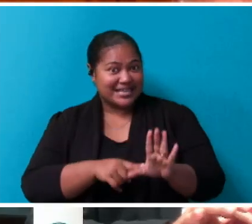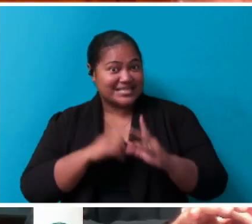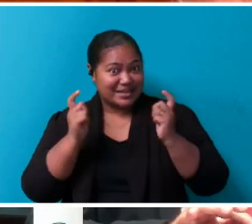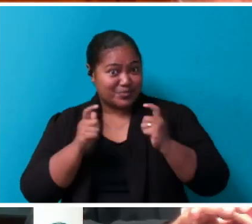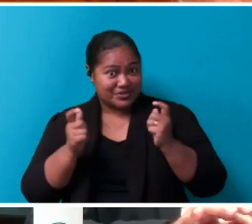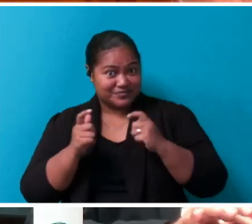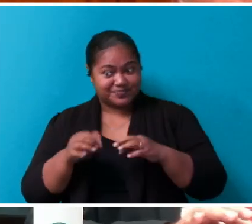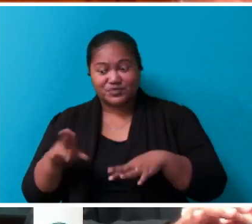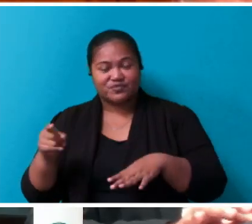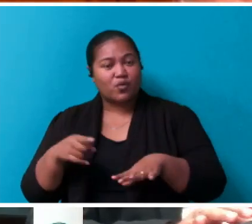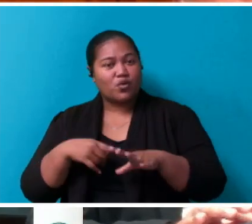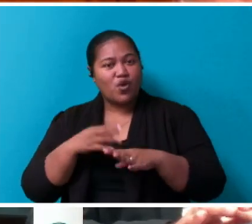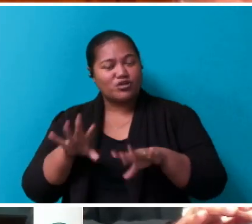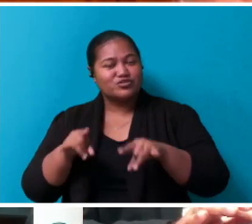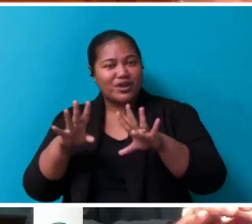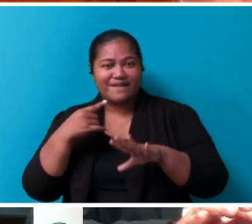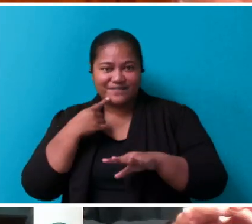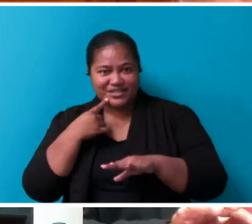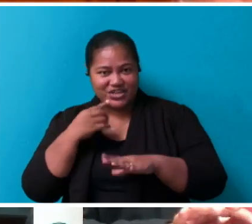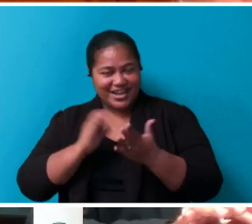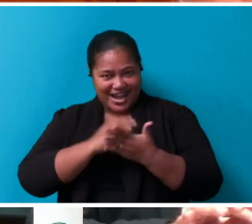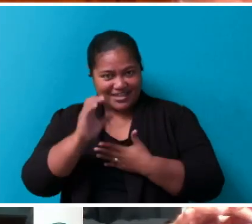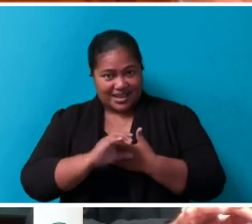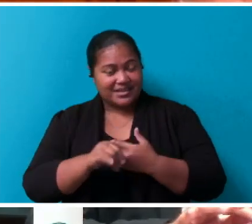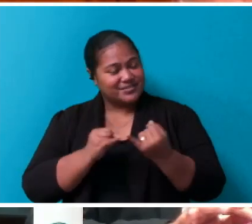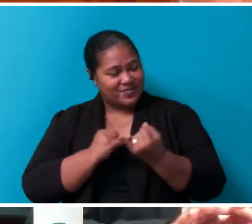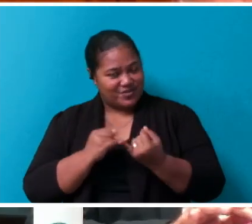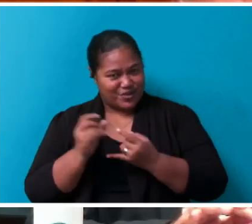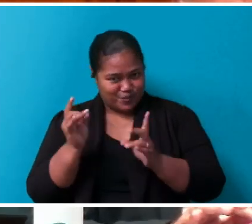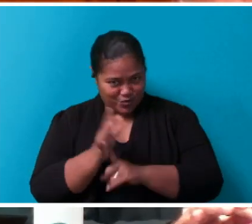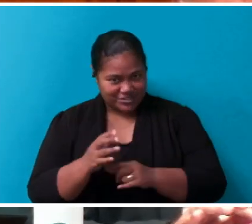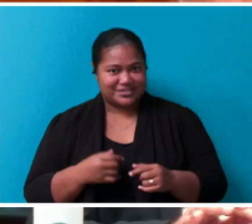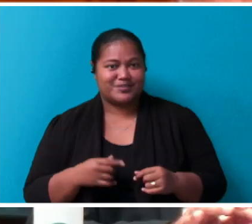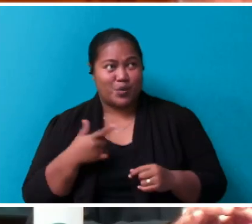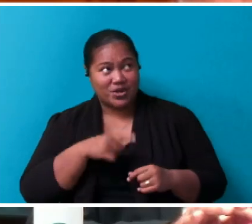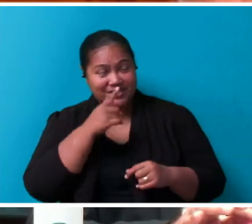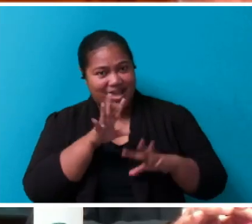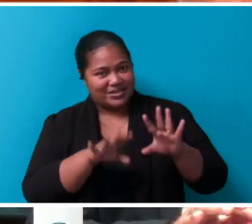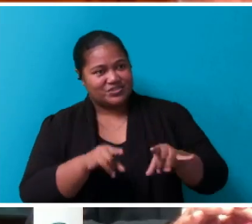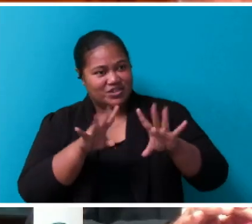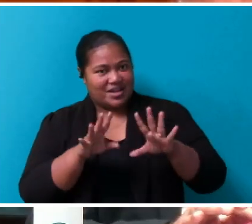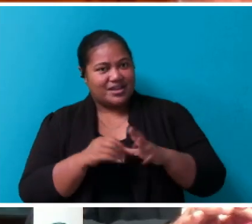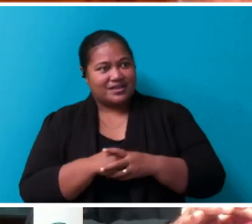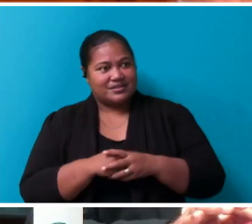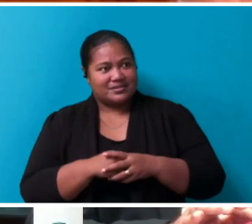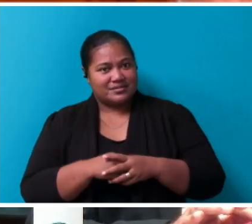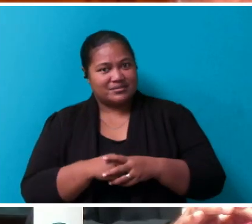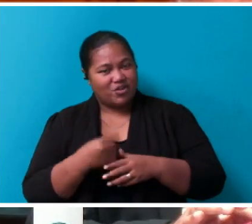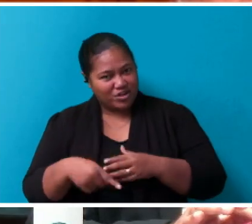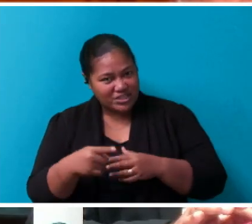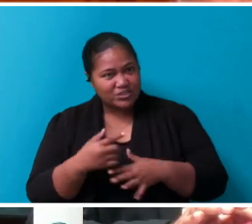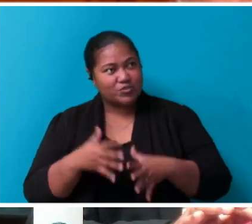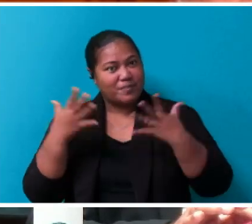fashion calendar, which is particularly significant given that Australia remains Fiji's largest textile export